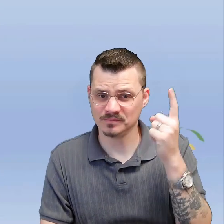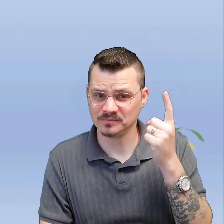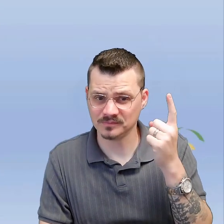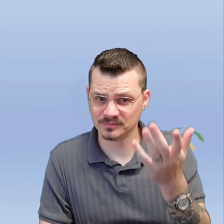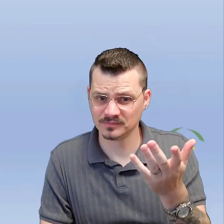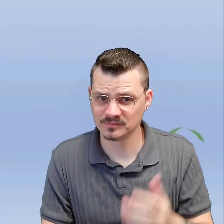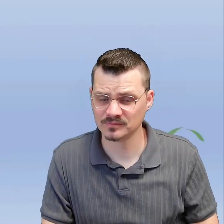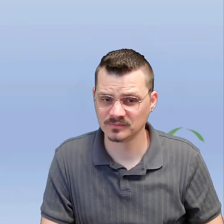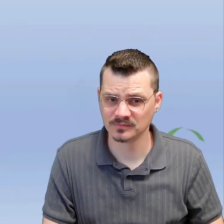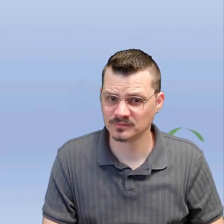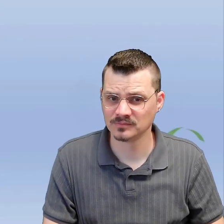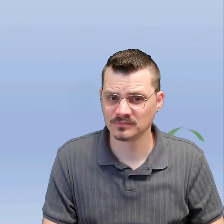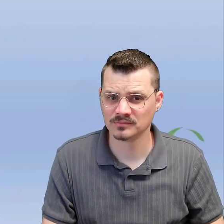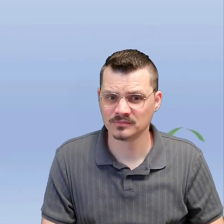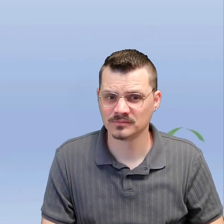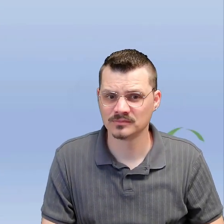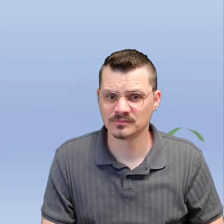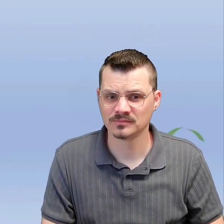is?